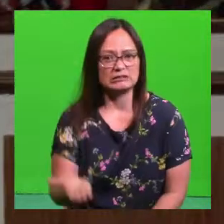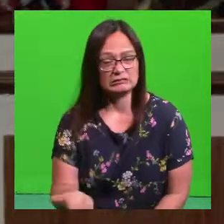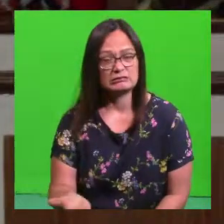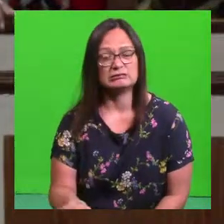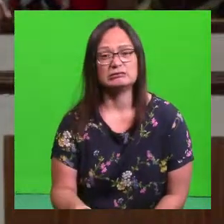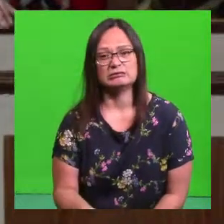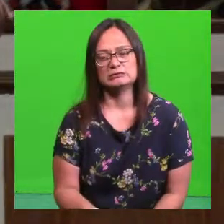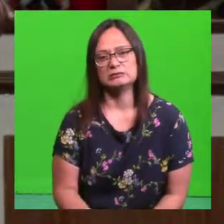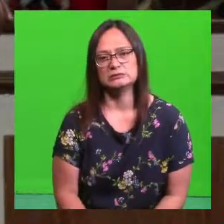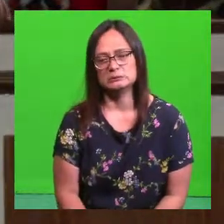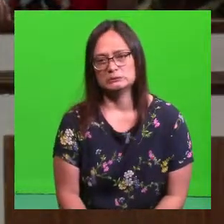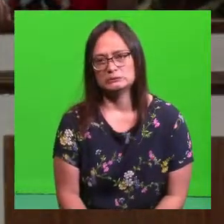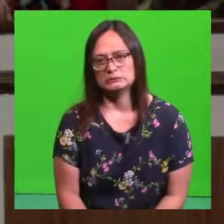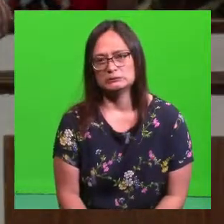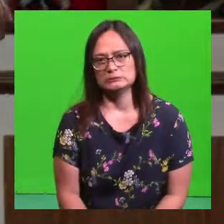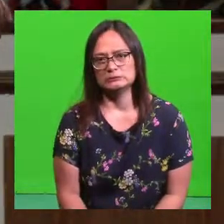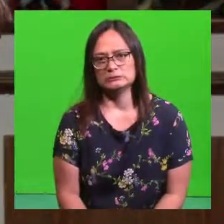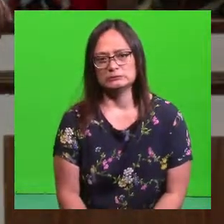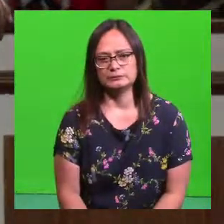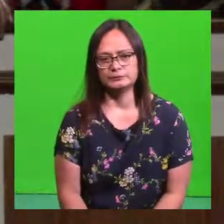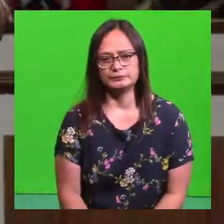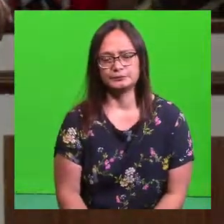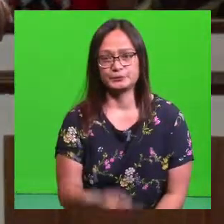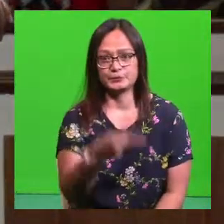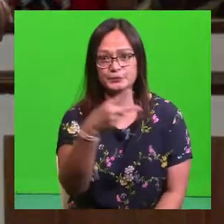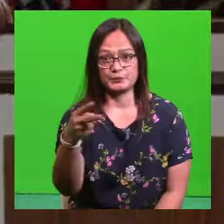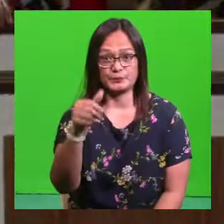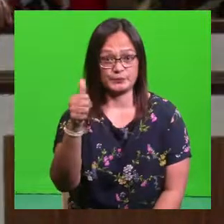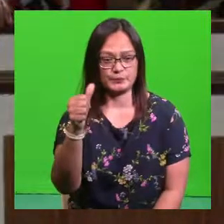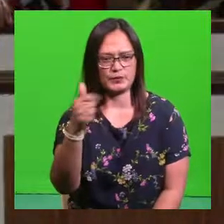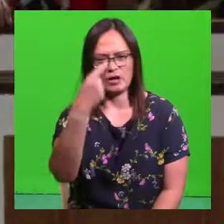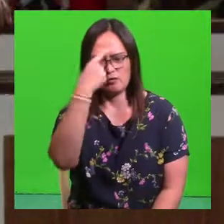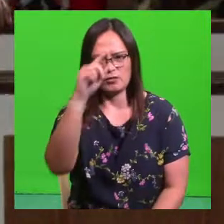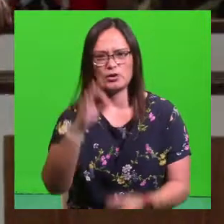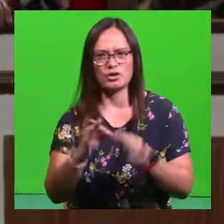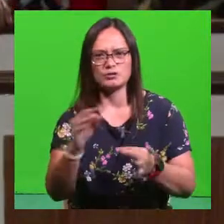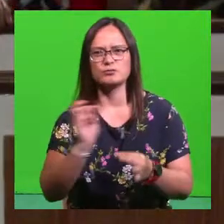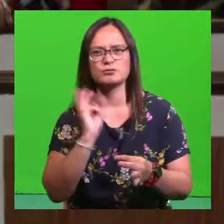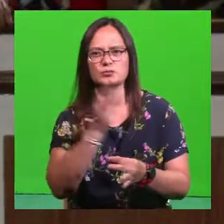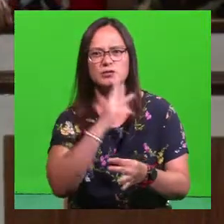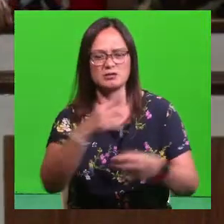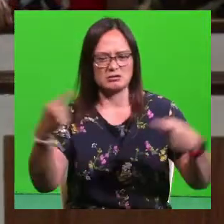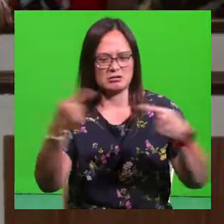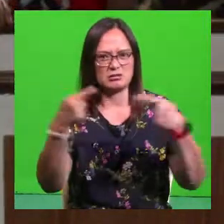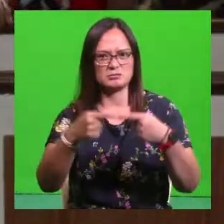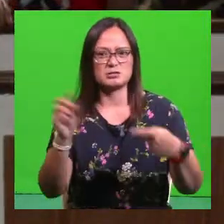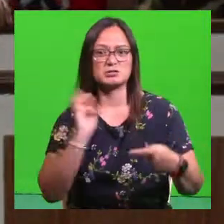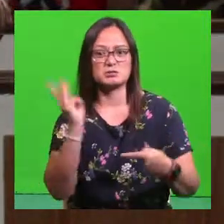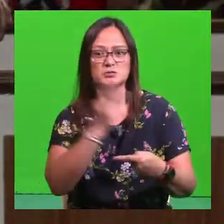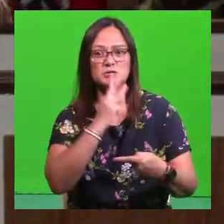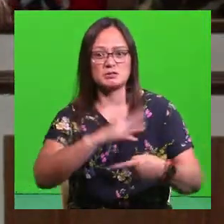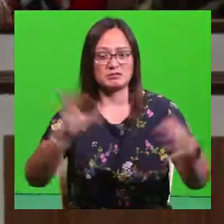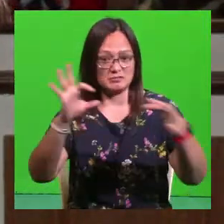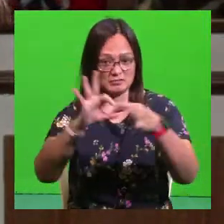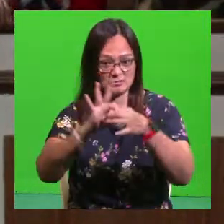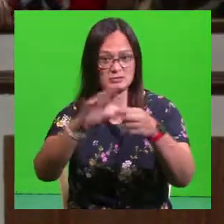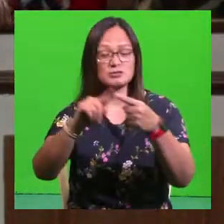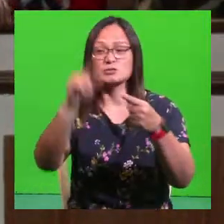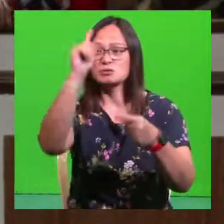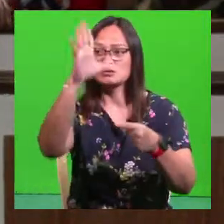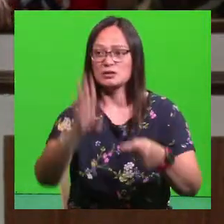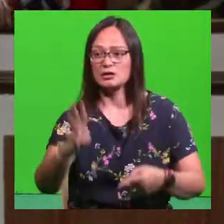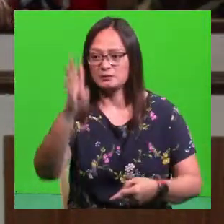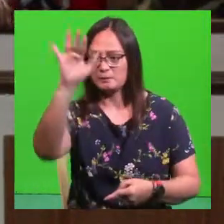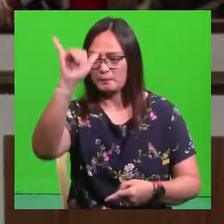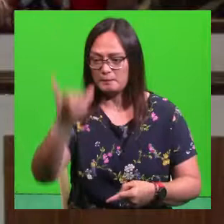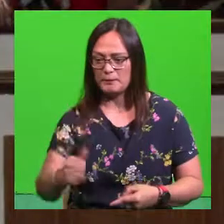Verse 10, For if when we were enemies, we were reconciled to God by the death of His Son, sa